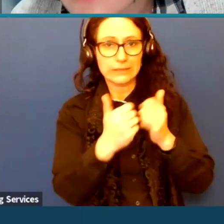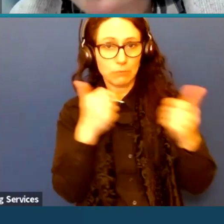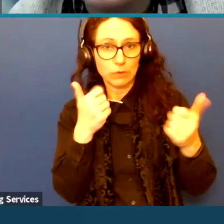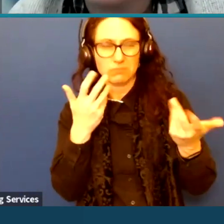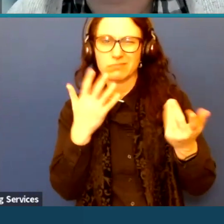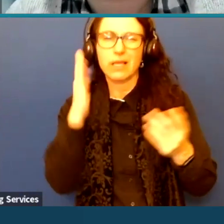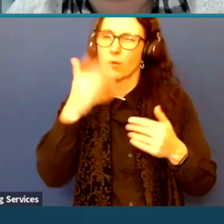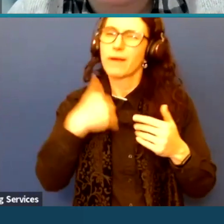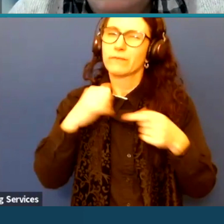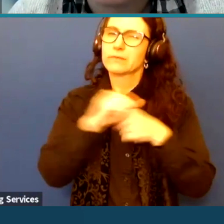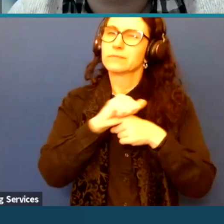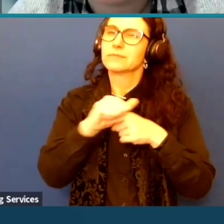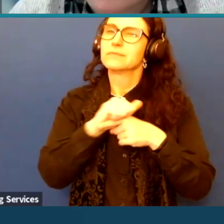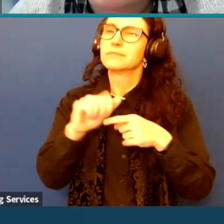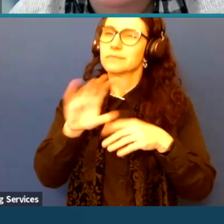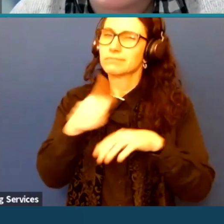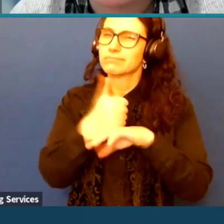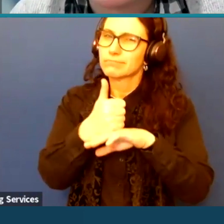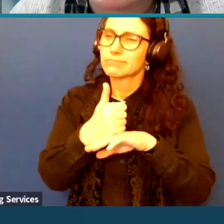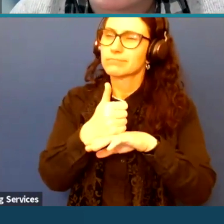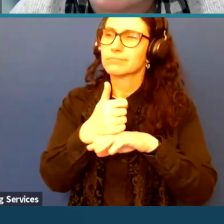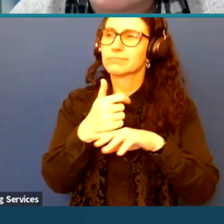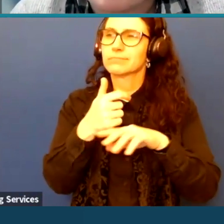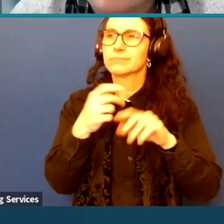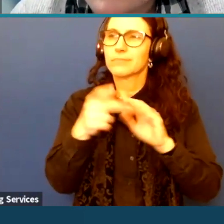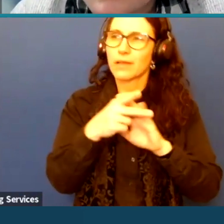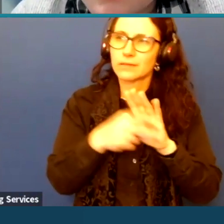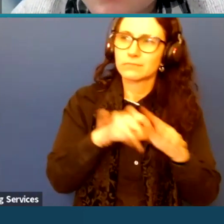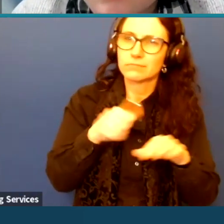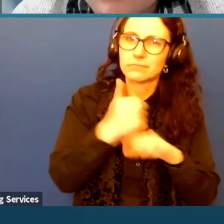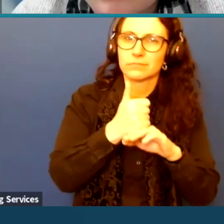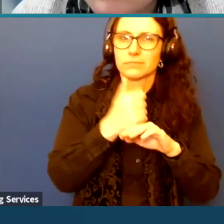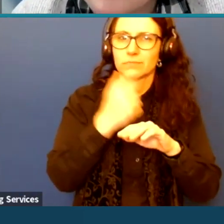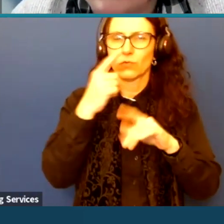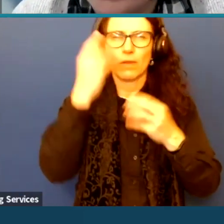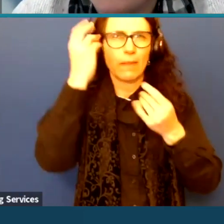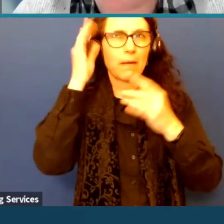have policy scenarios in place for what you could do in that kind of situation.